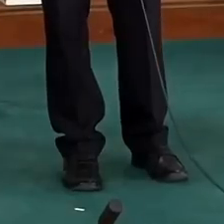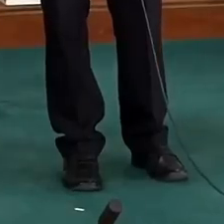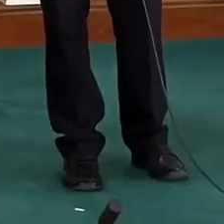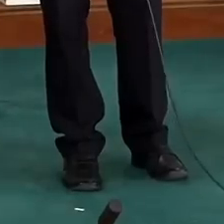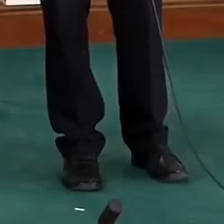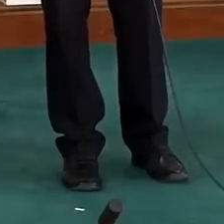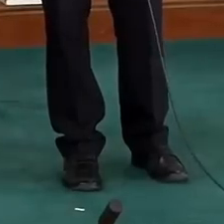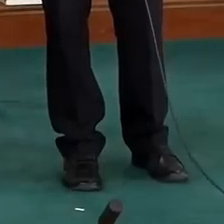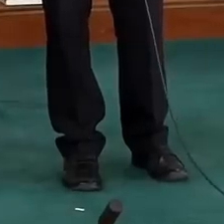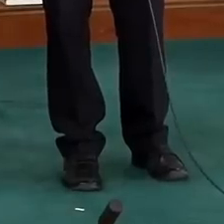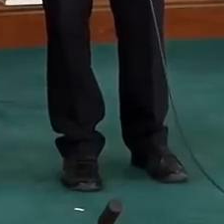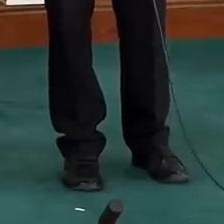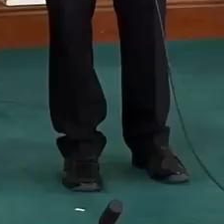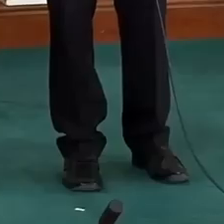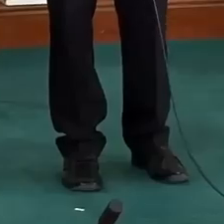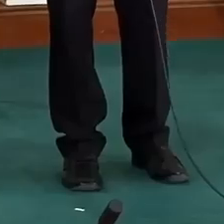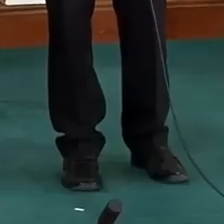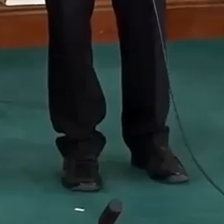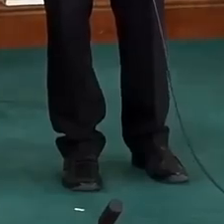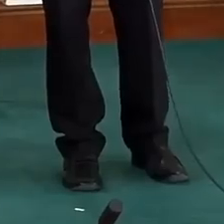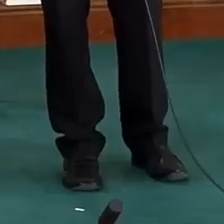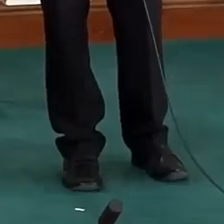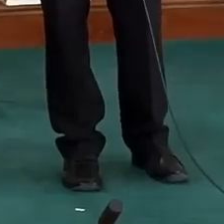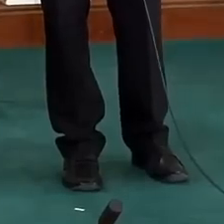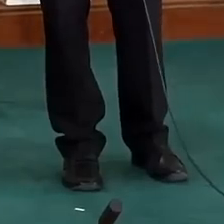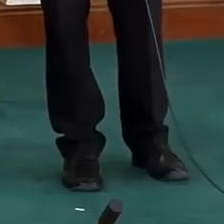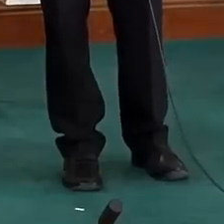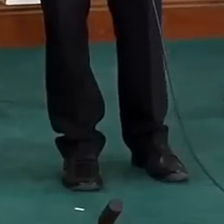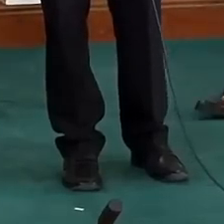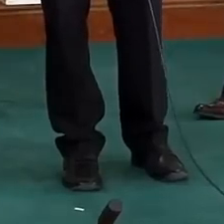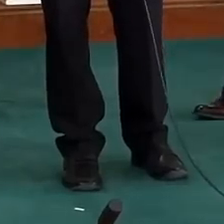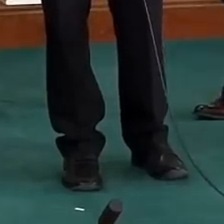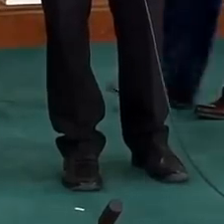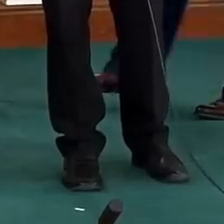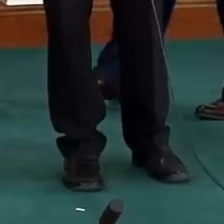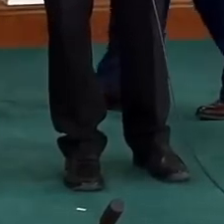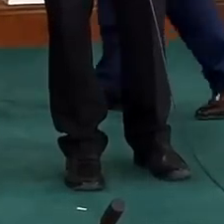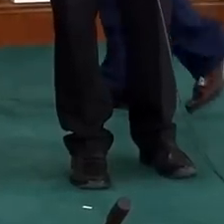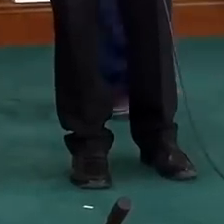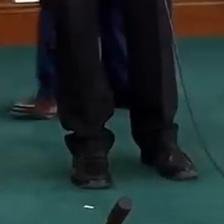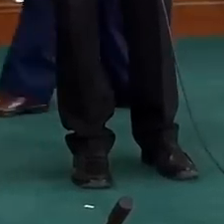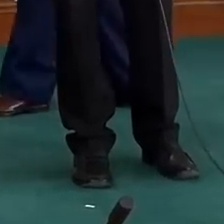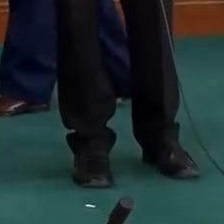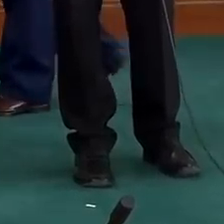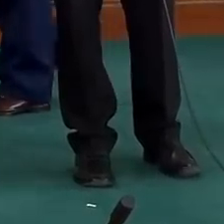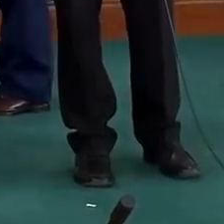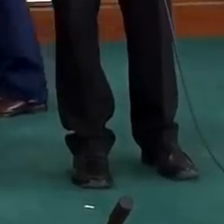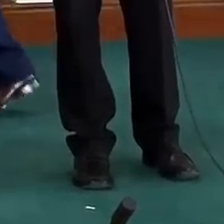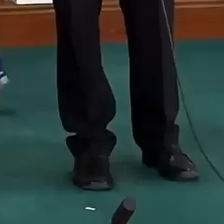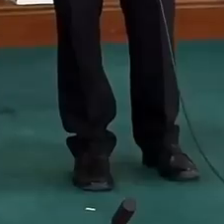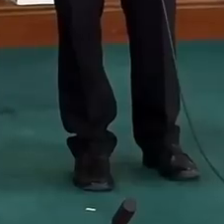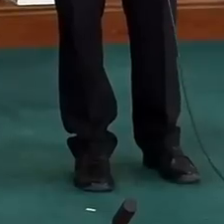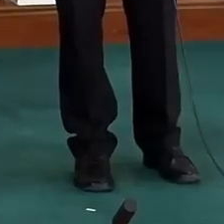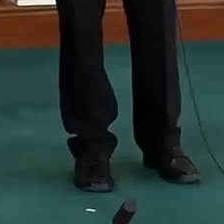Come. God bless you. God bless the little children. They're coming. Praise the Lord. Praise the Lord. Praise the Lord. Praise the Lord. Let's get them in